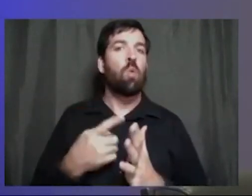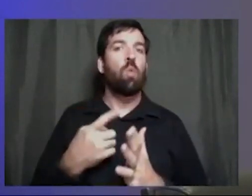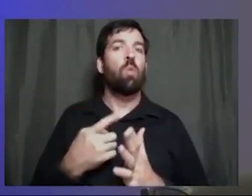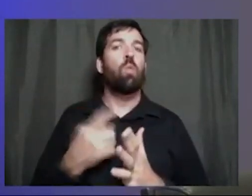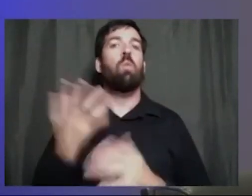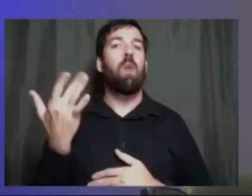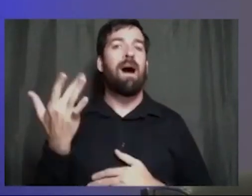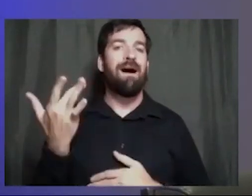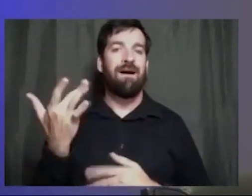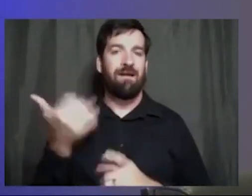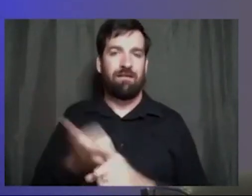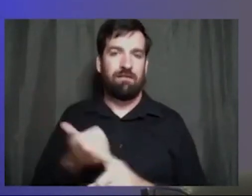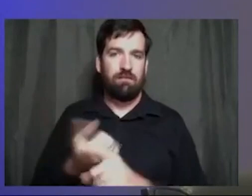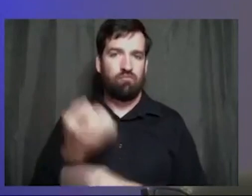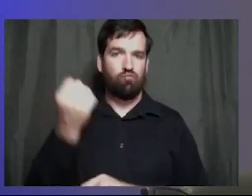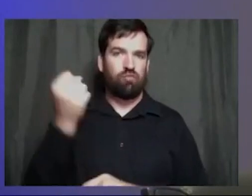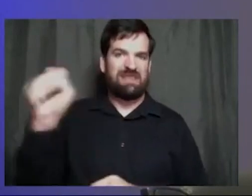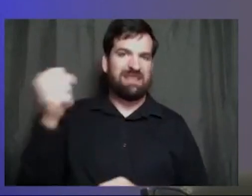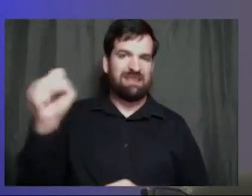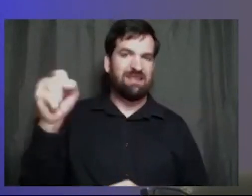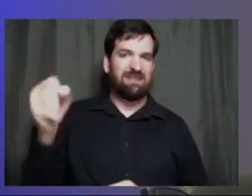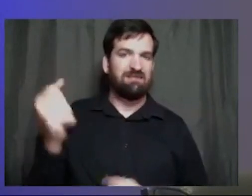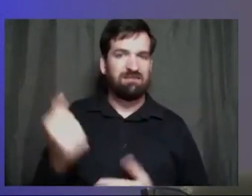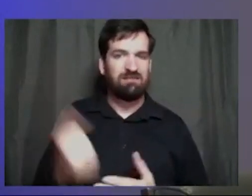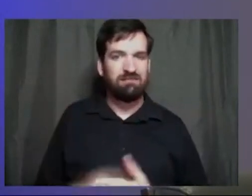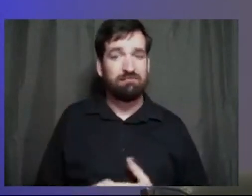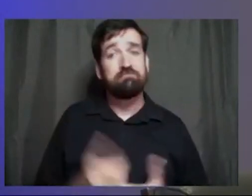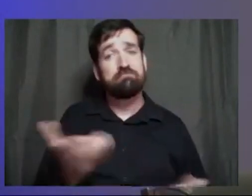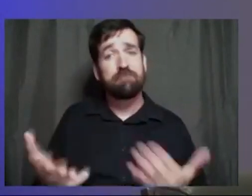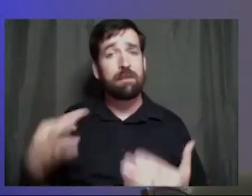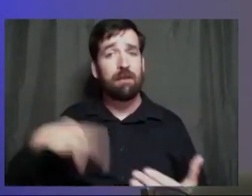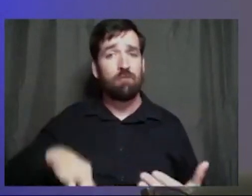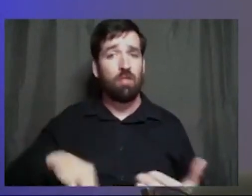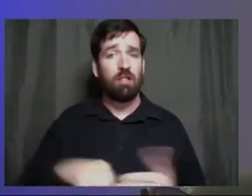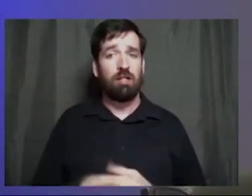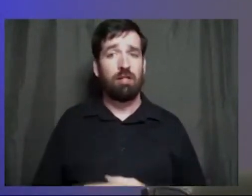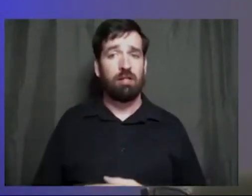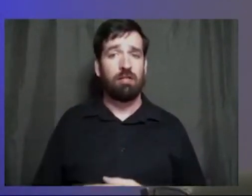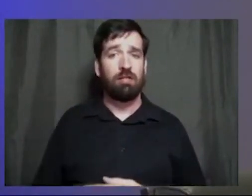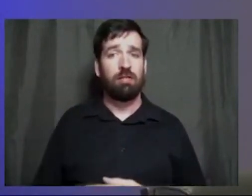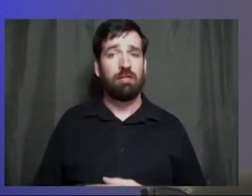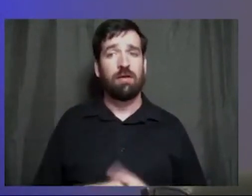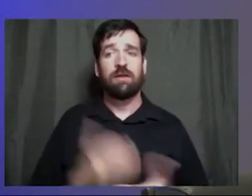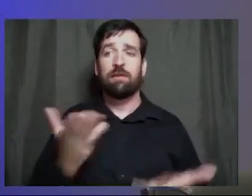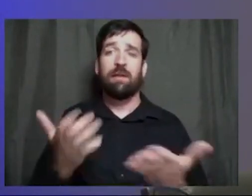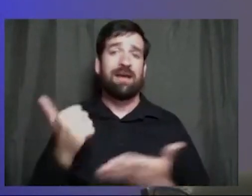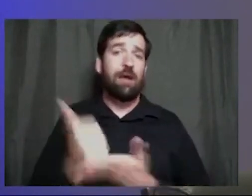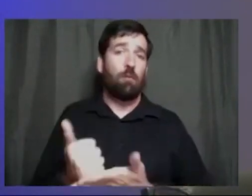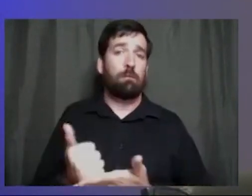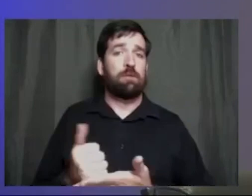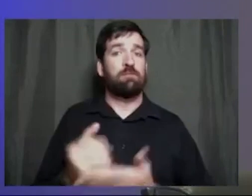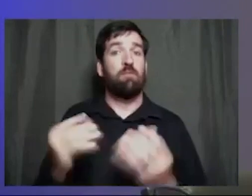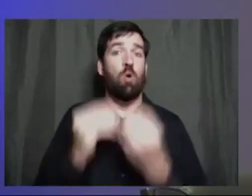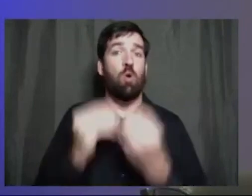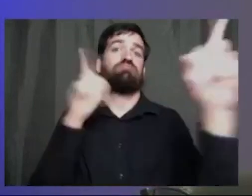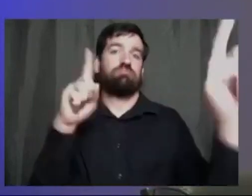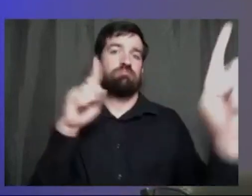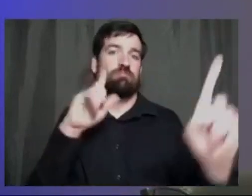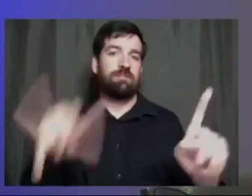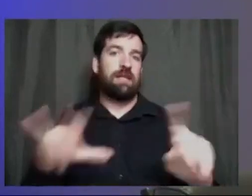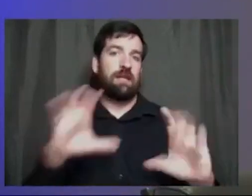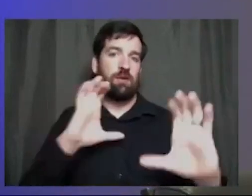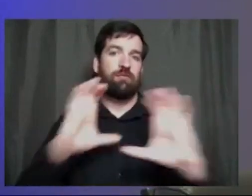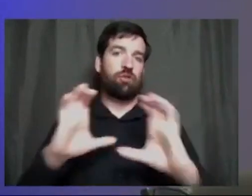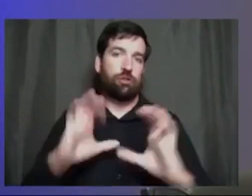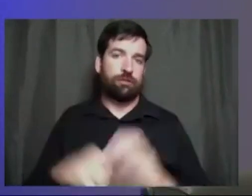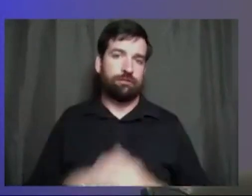resistant may be helpful and may help you, get a little bit further into the conversation before a wall is